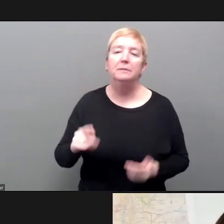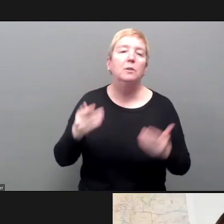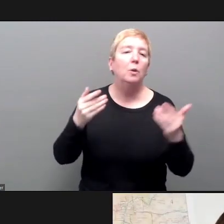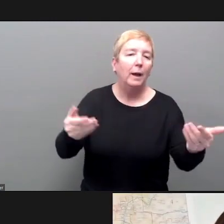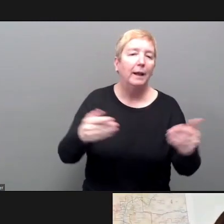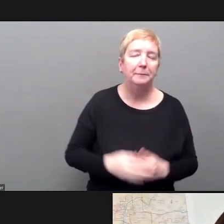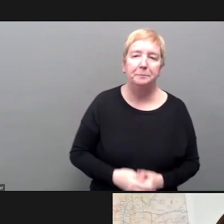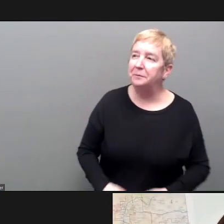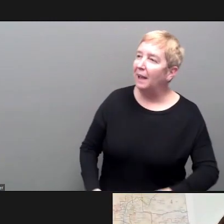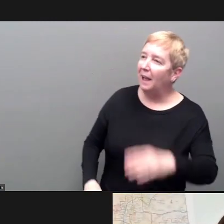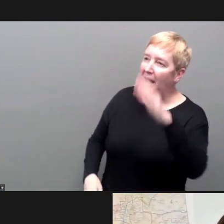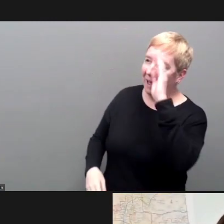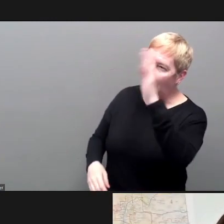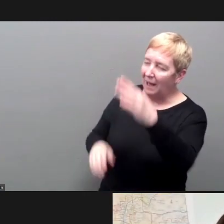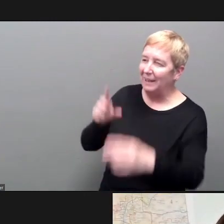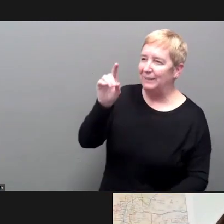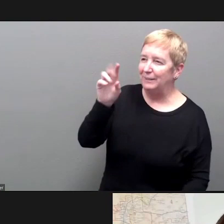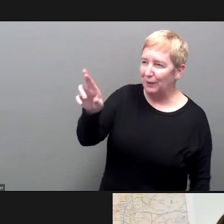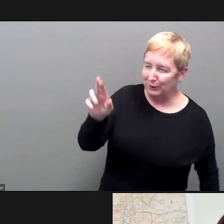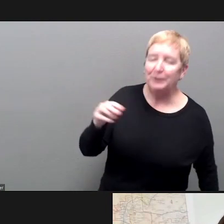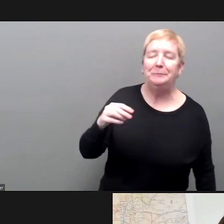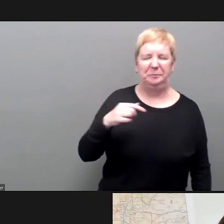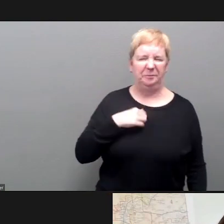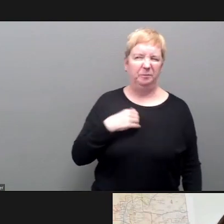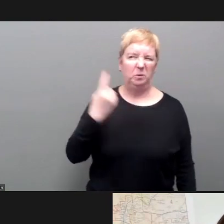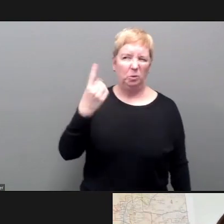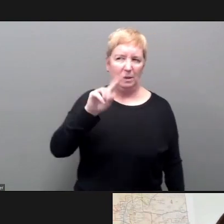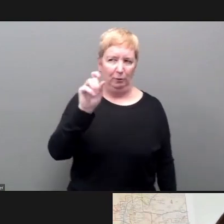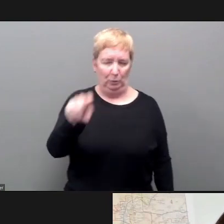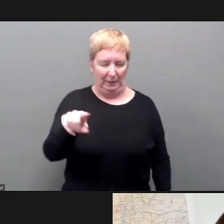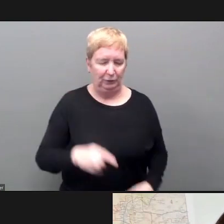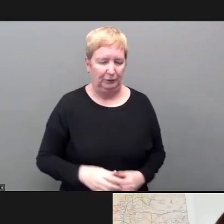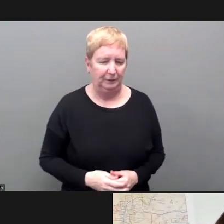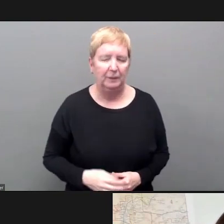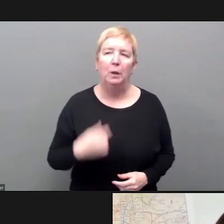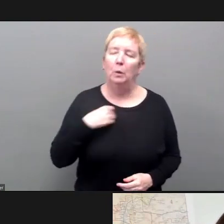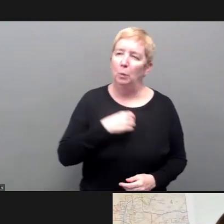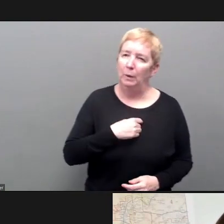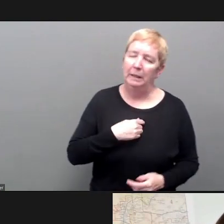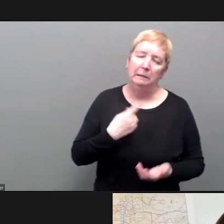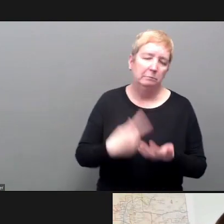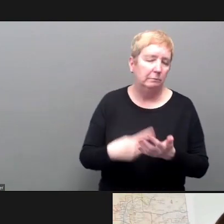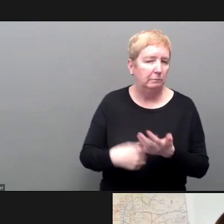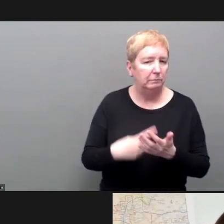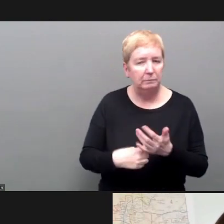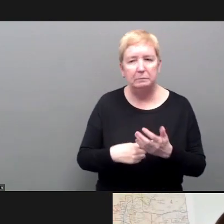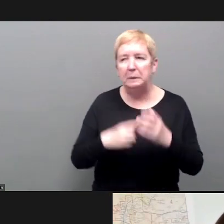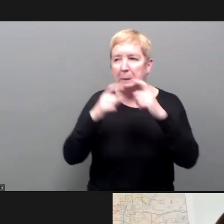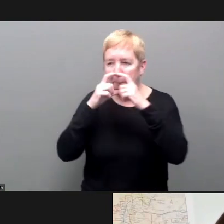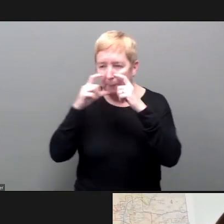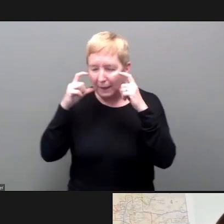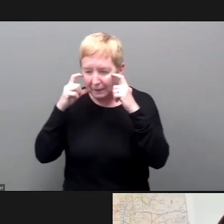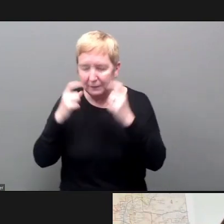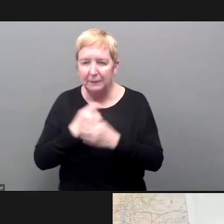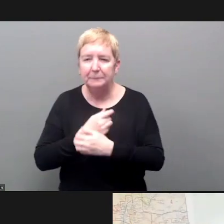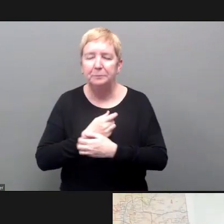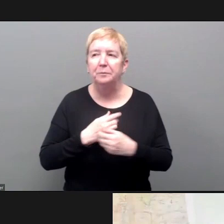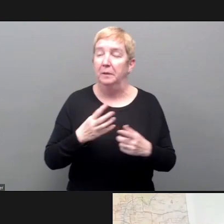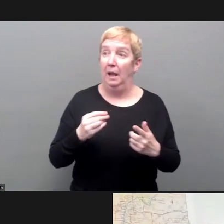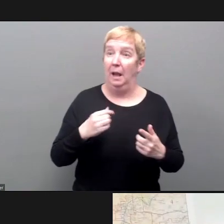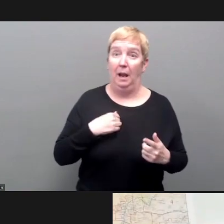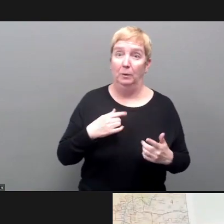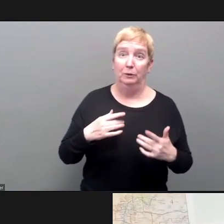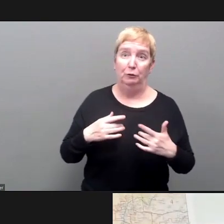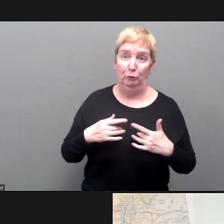Hi, Dr. Scrace. I had one question. We're talking a lot about the mask, and I really enjoyed seeing the levels of protection. So thank